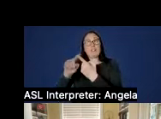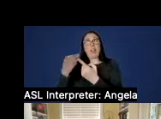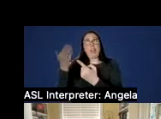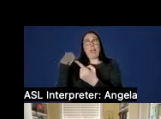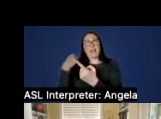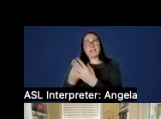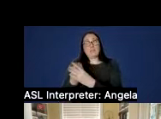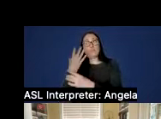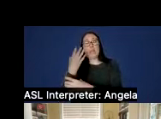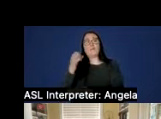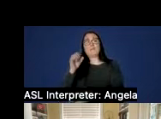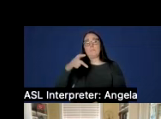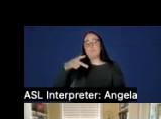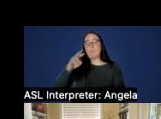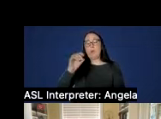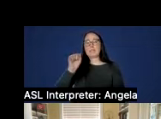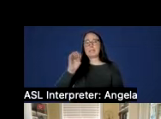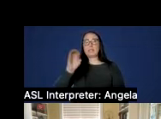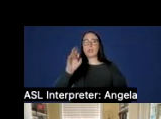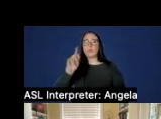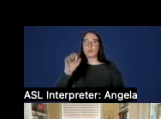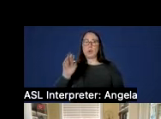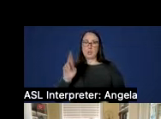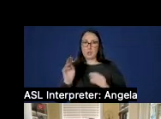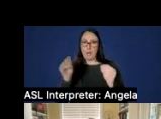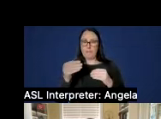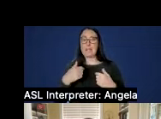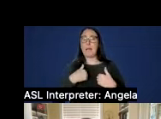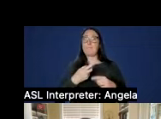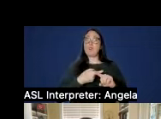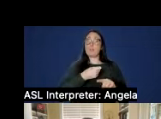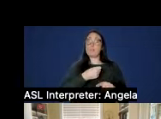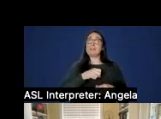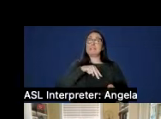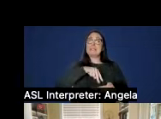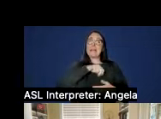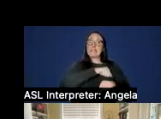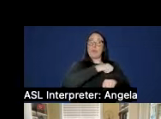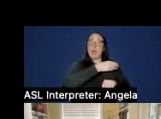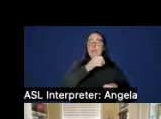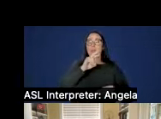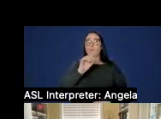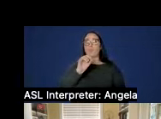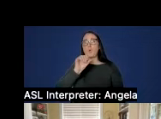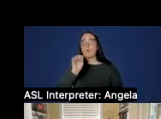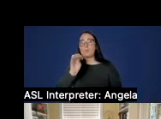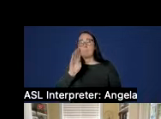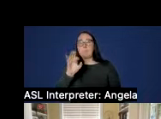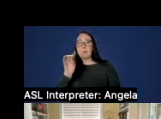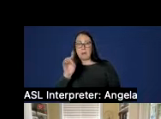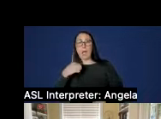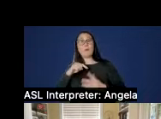My family comes from Standing Rock and Rosebud, and I'm originally from Minnesota. I currently